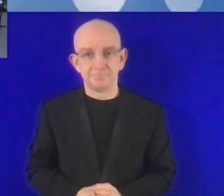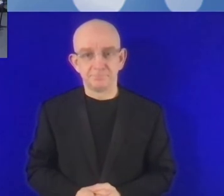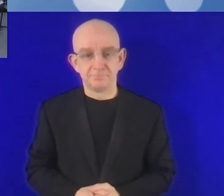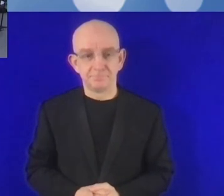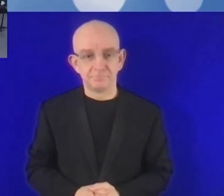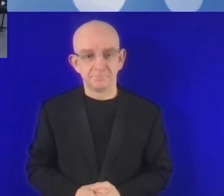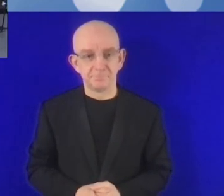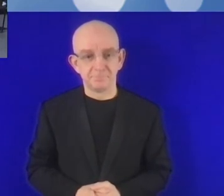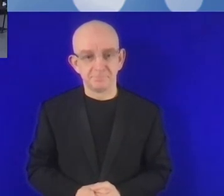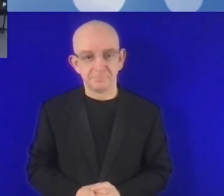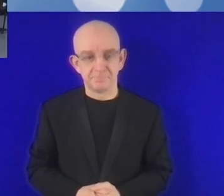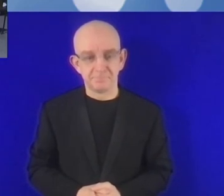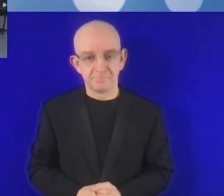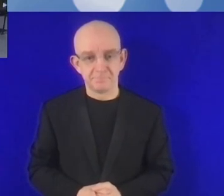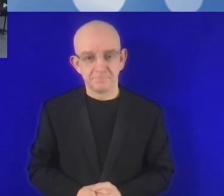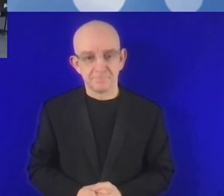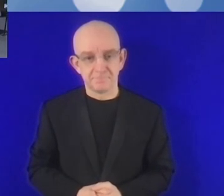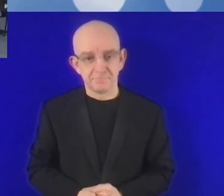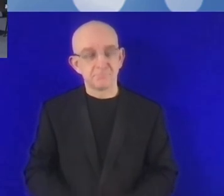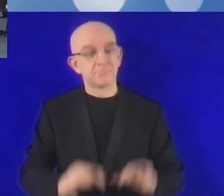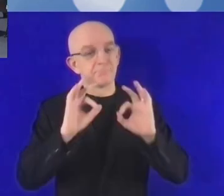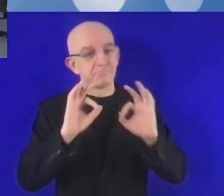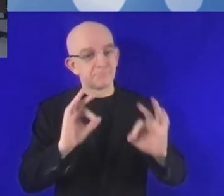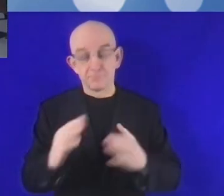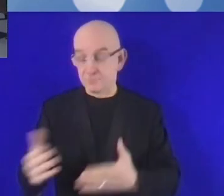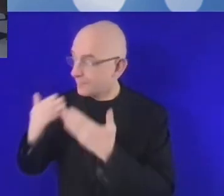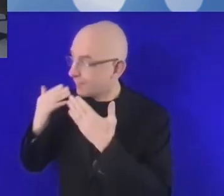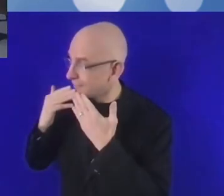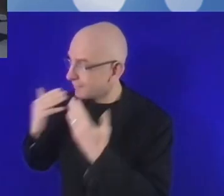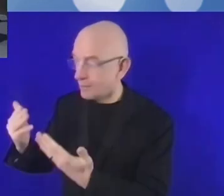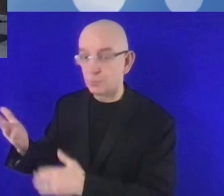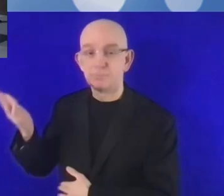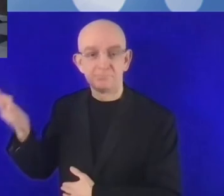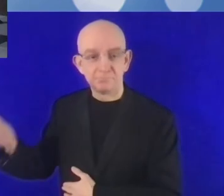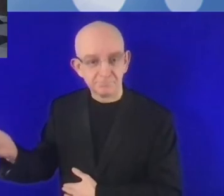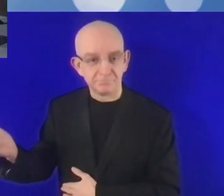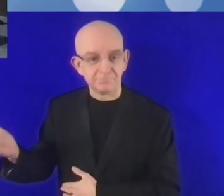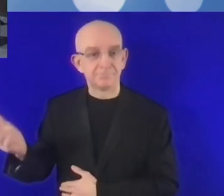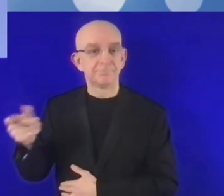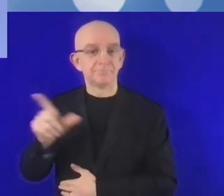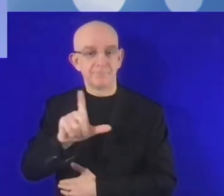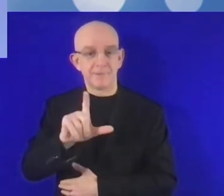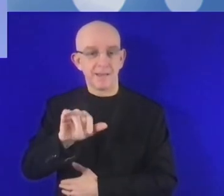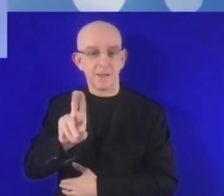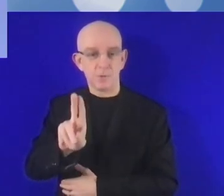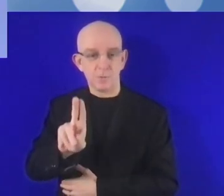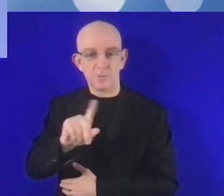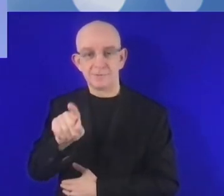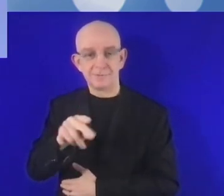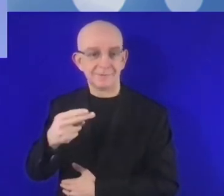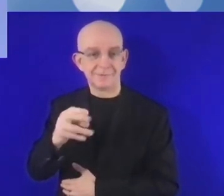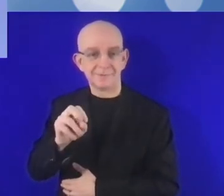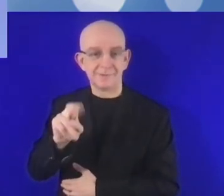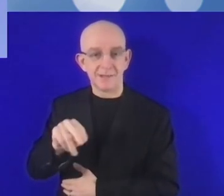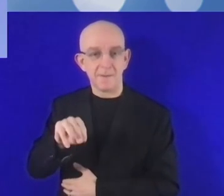Thank you very much, Mr. Liu Zhenmin, Undersecretary General for Economic and Social Affairs. Thank you for your speech and thank you for being in person with us